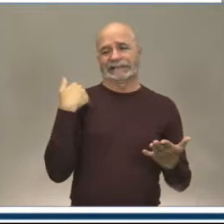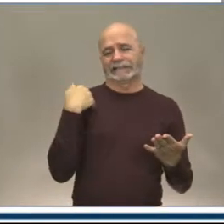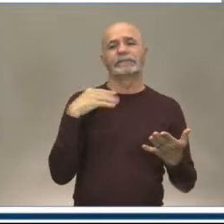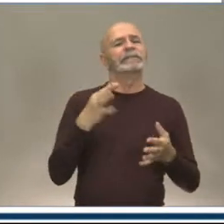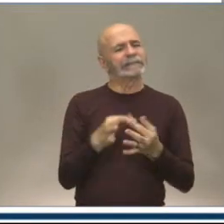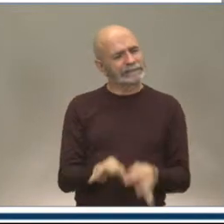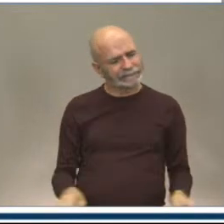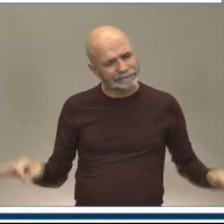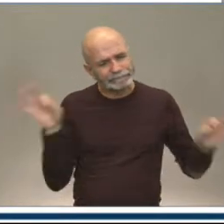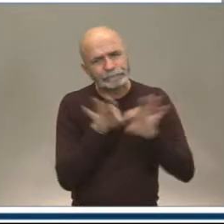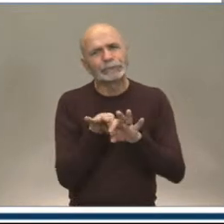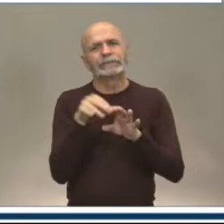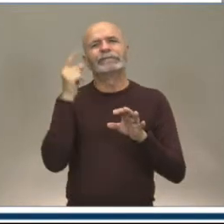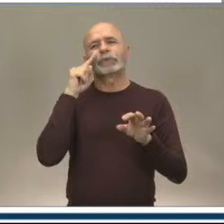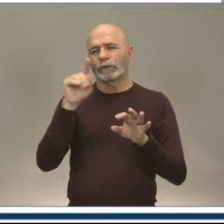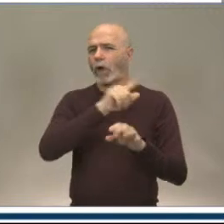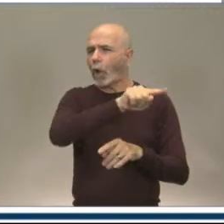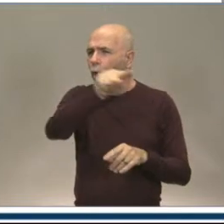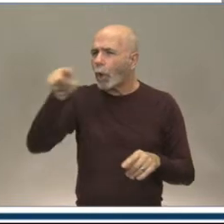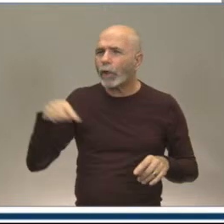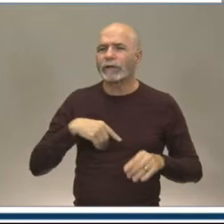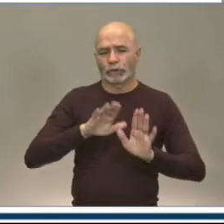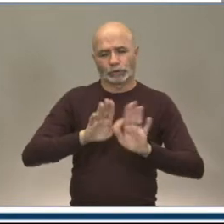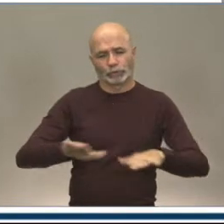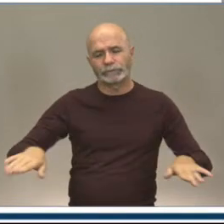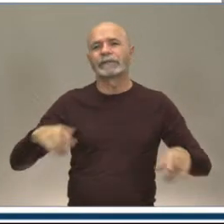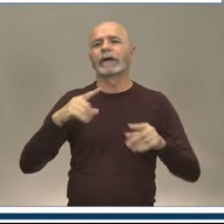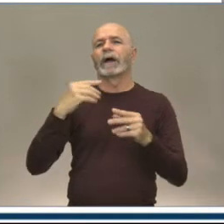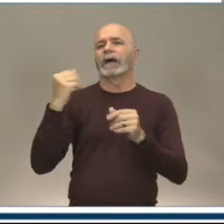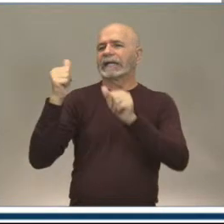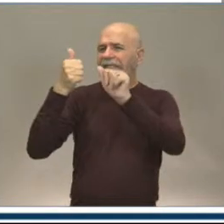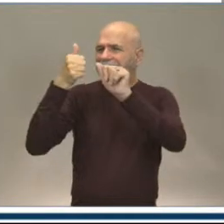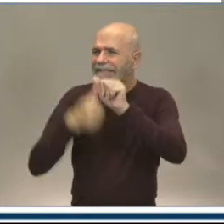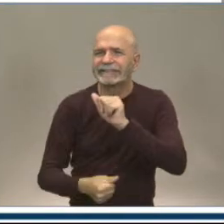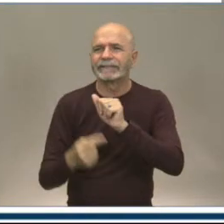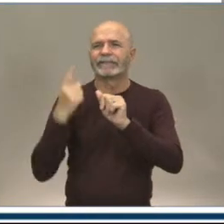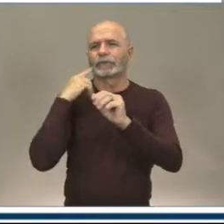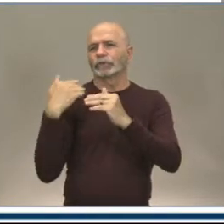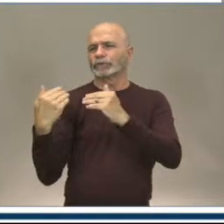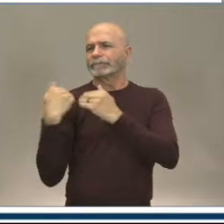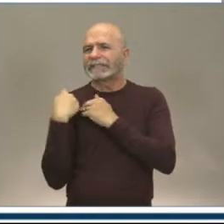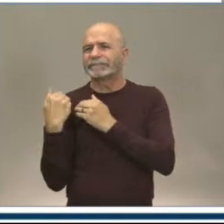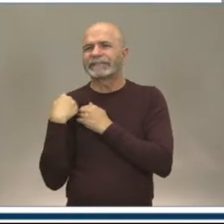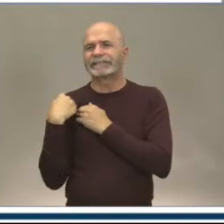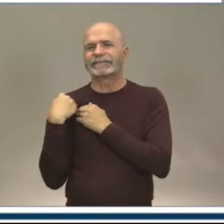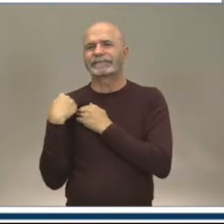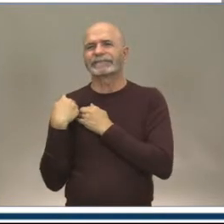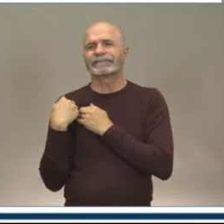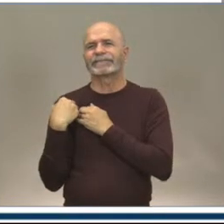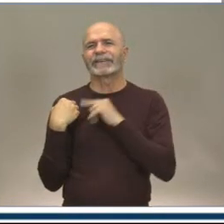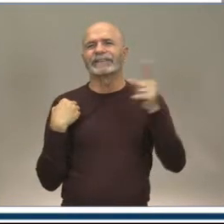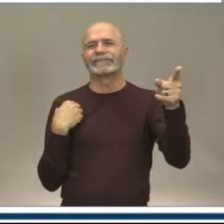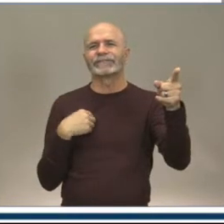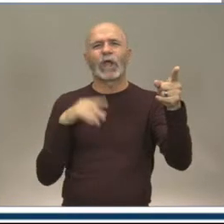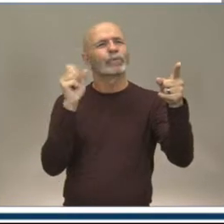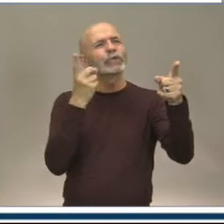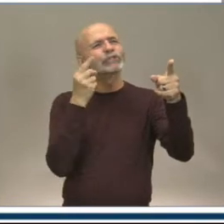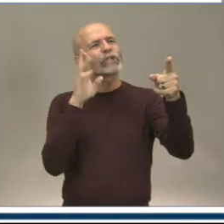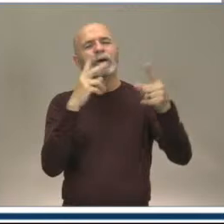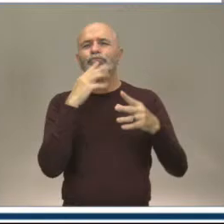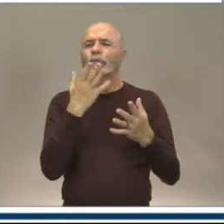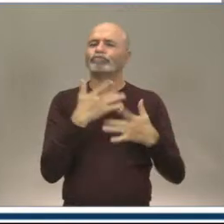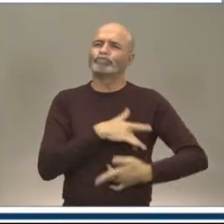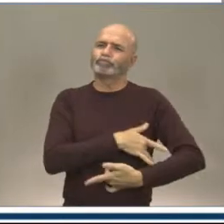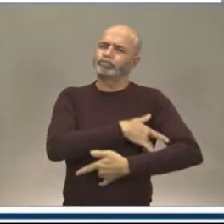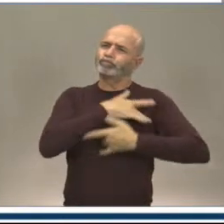personal responsibility. I would say that was kind of a stern reminder delivered in Dr. Strang's kind way. But time and time